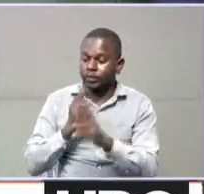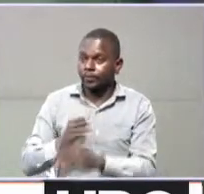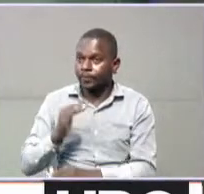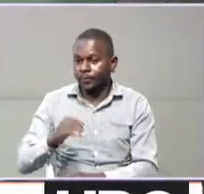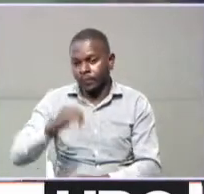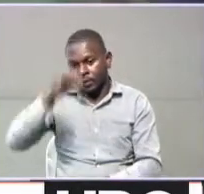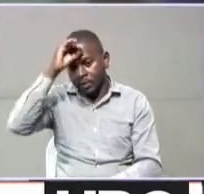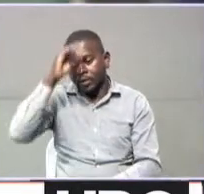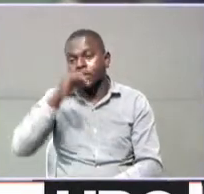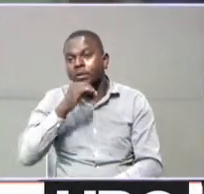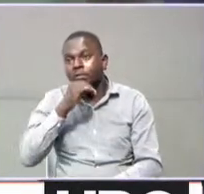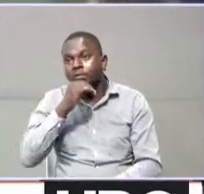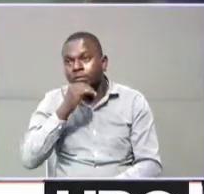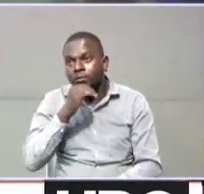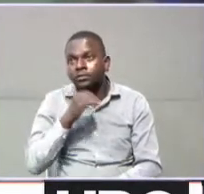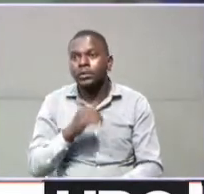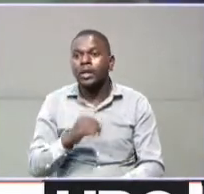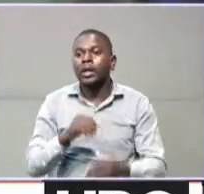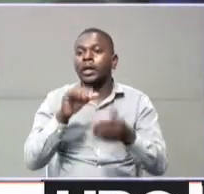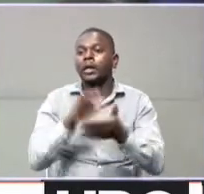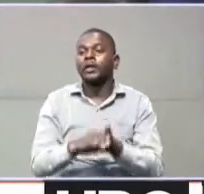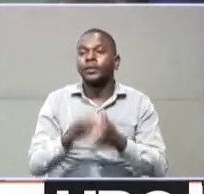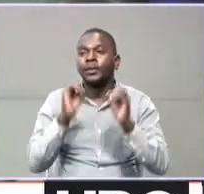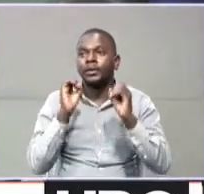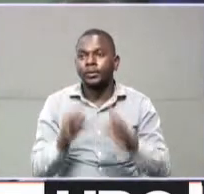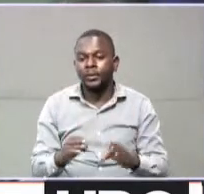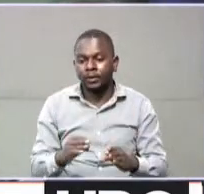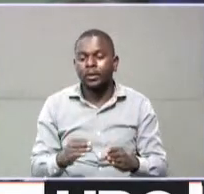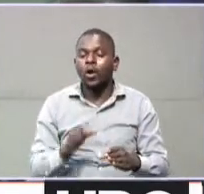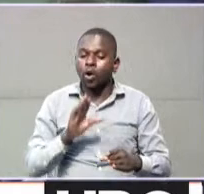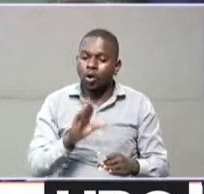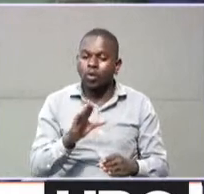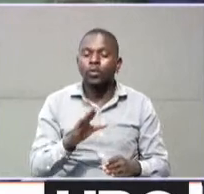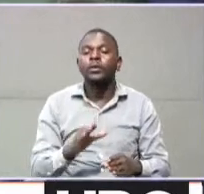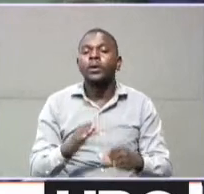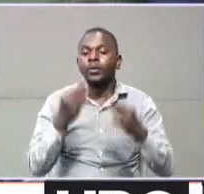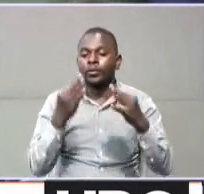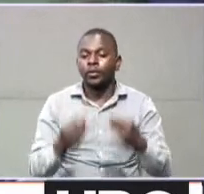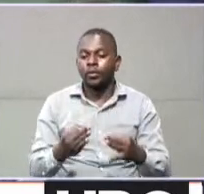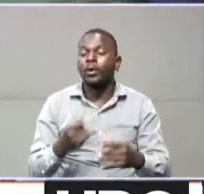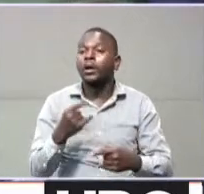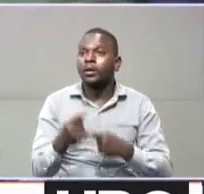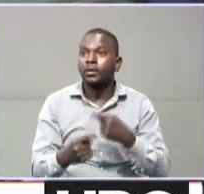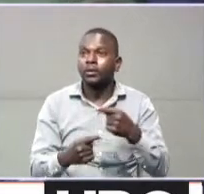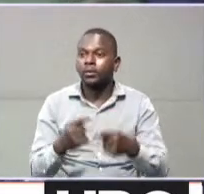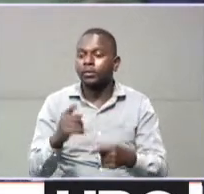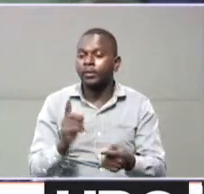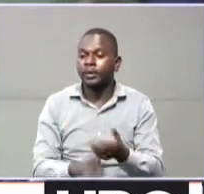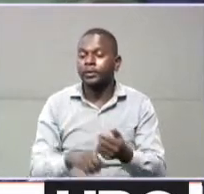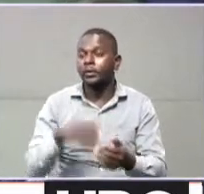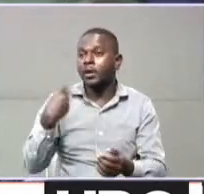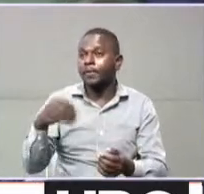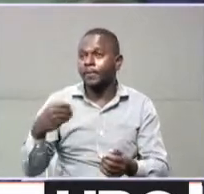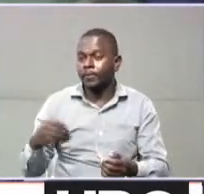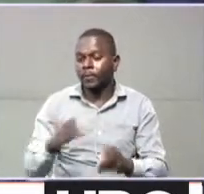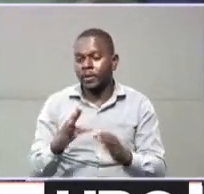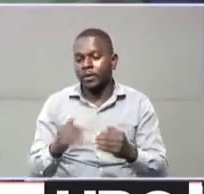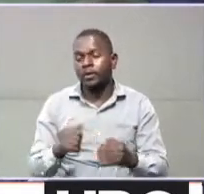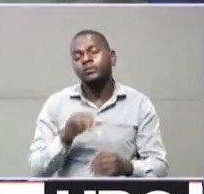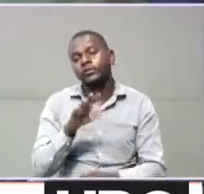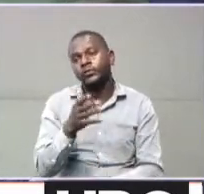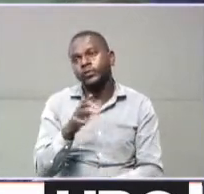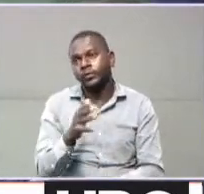orphans who own properties for major and unsustainability not material benefit so for all